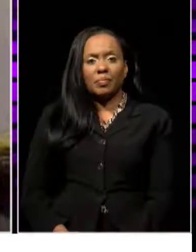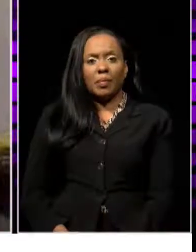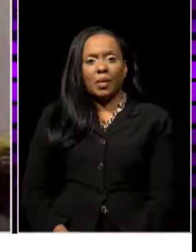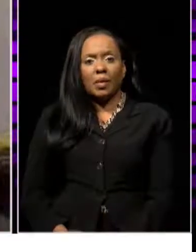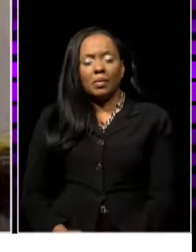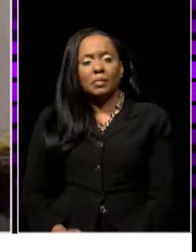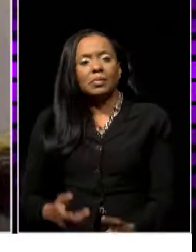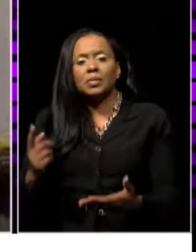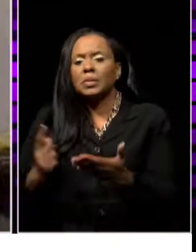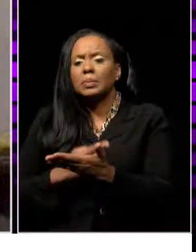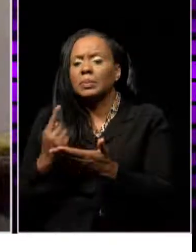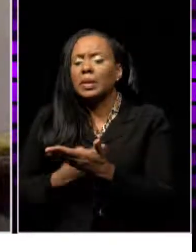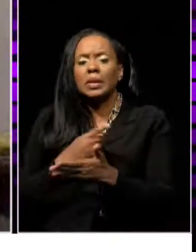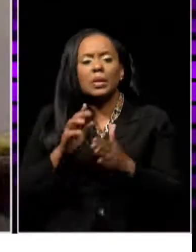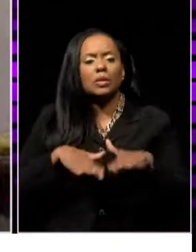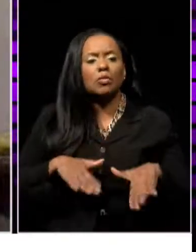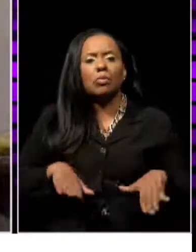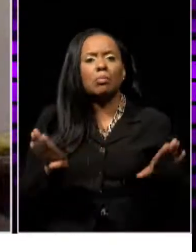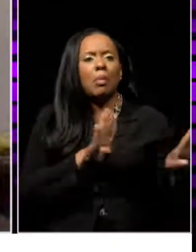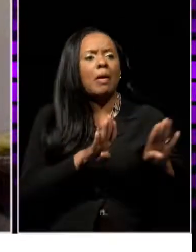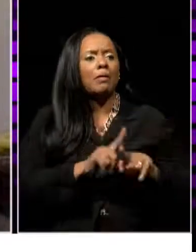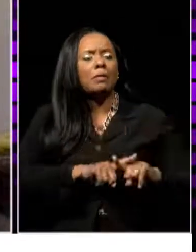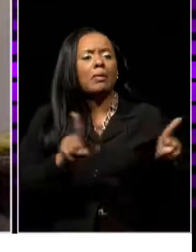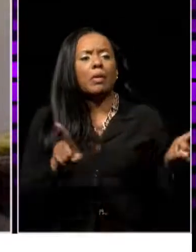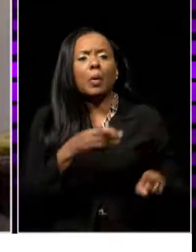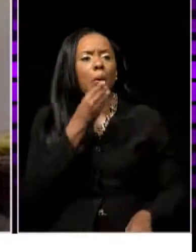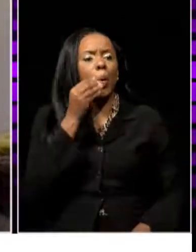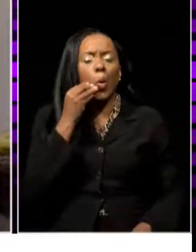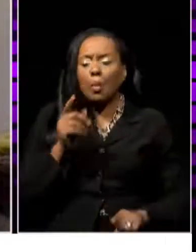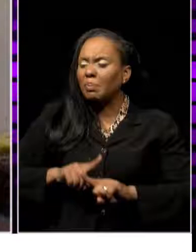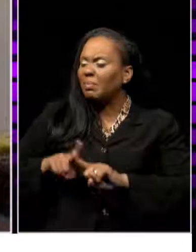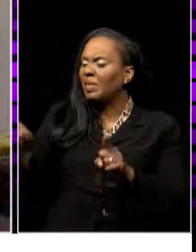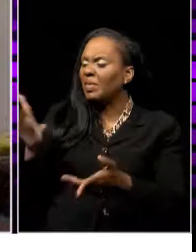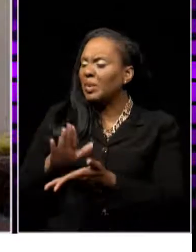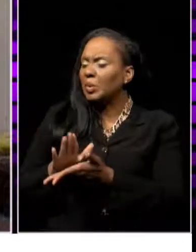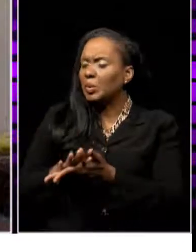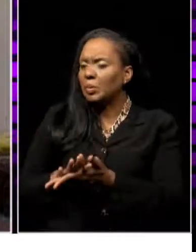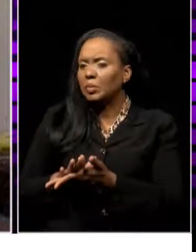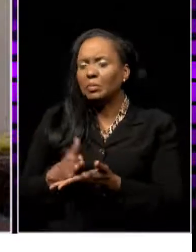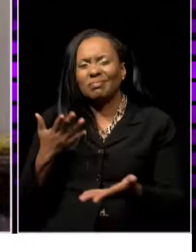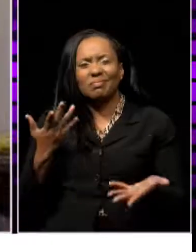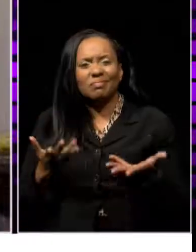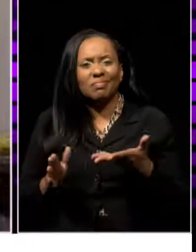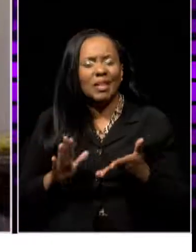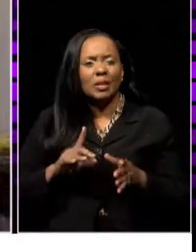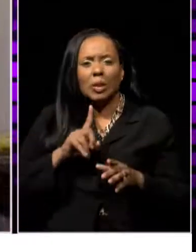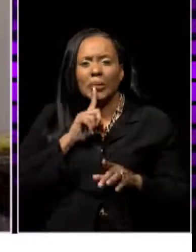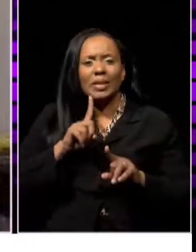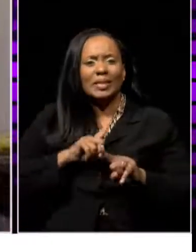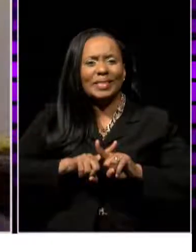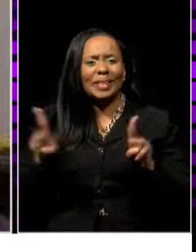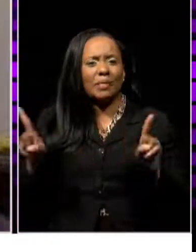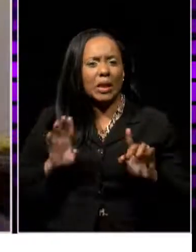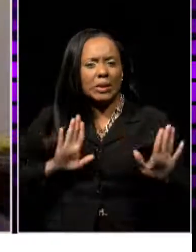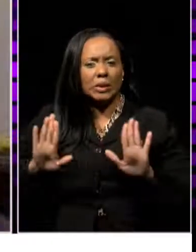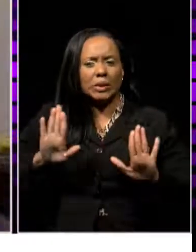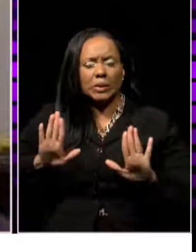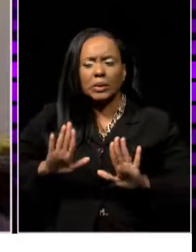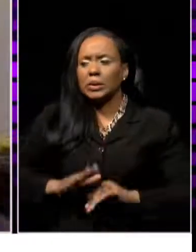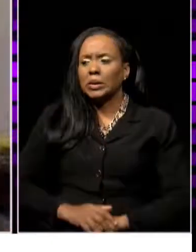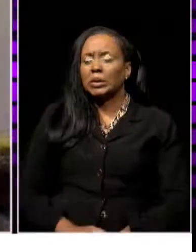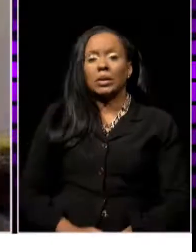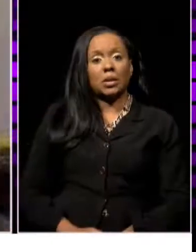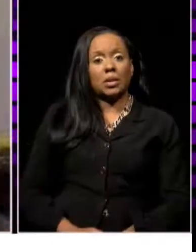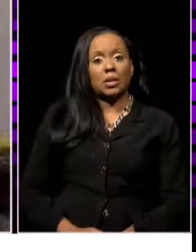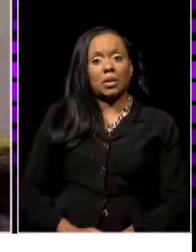not be the same thing that they would do at home. So it would have presented more challenges for the early childhood classroom. Something I would have done last year was to have an